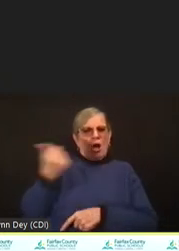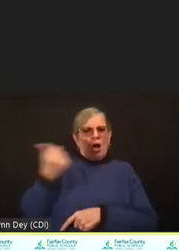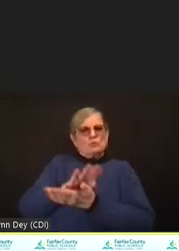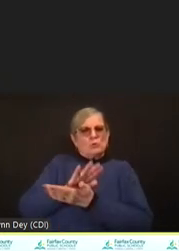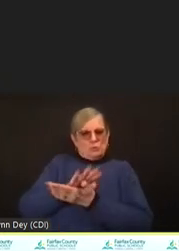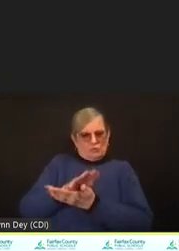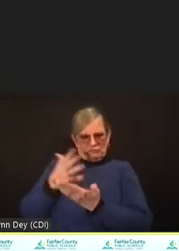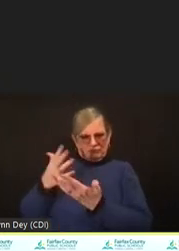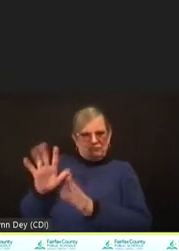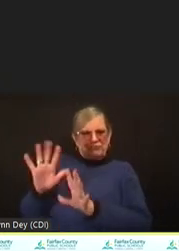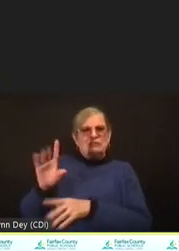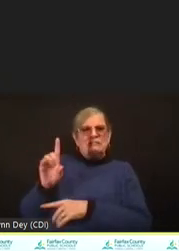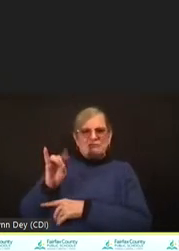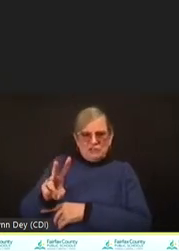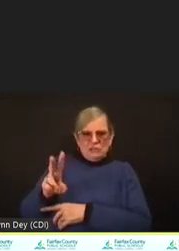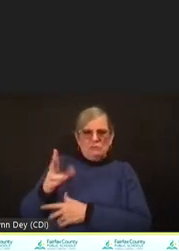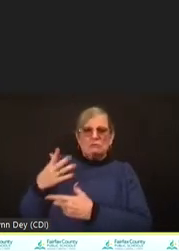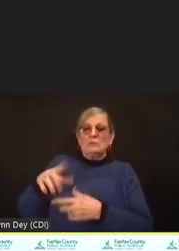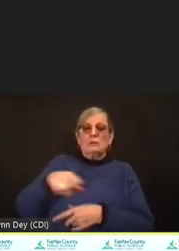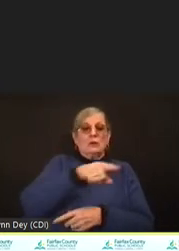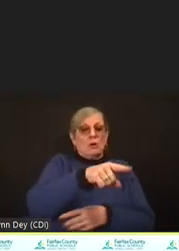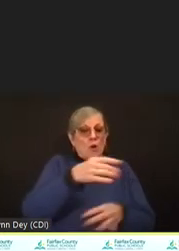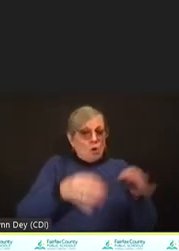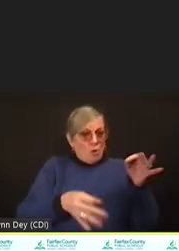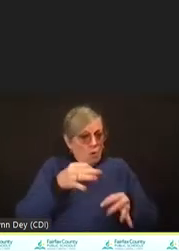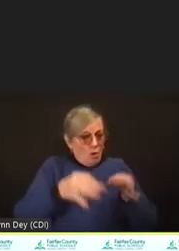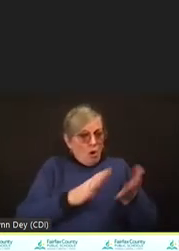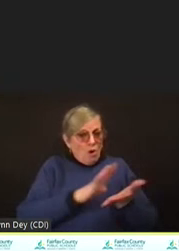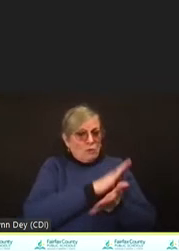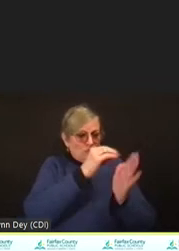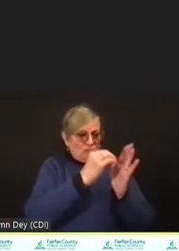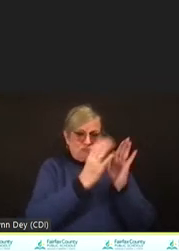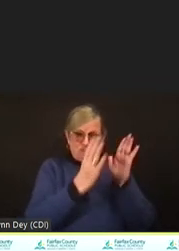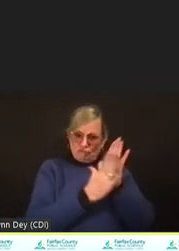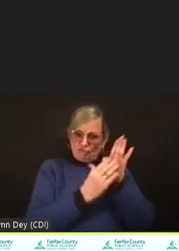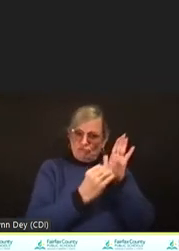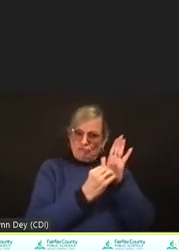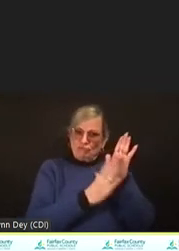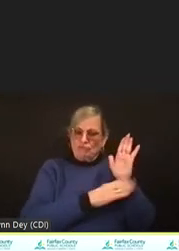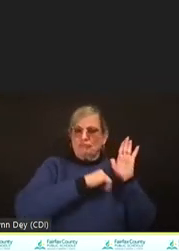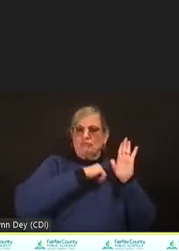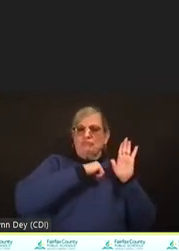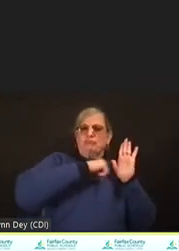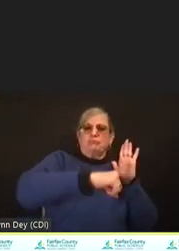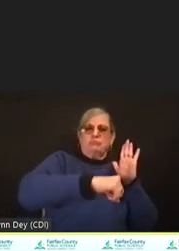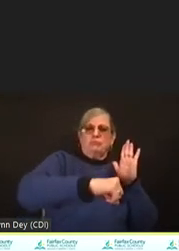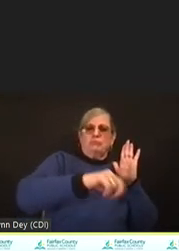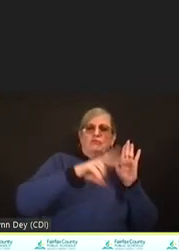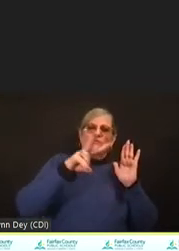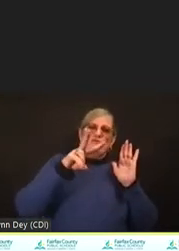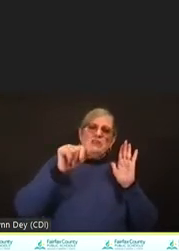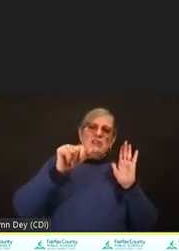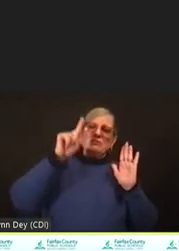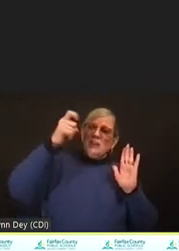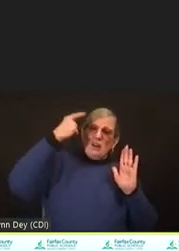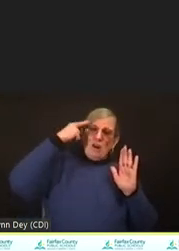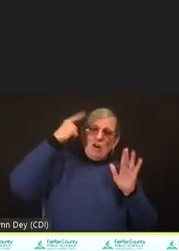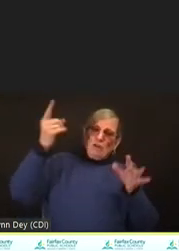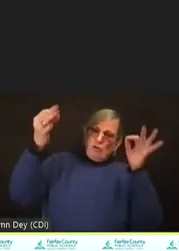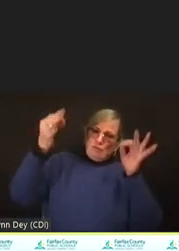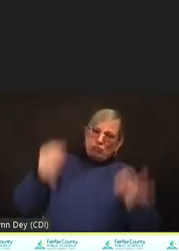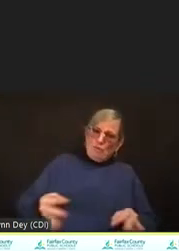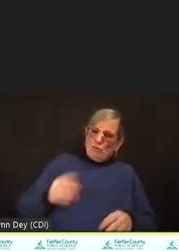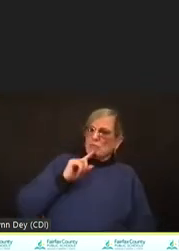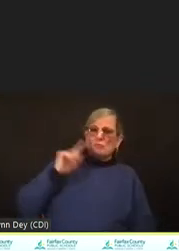challenge today around the executive order from the governor saying that the decision around masking